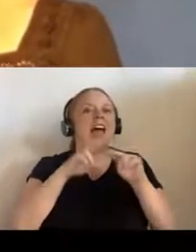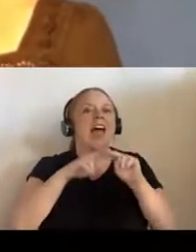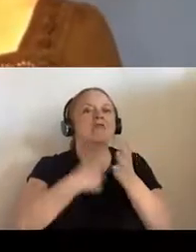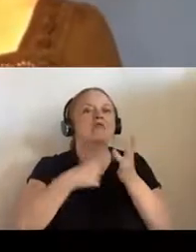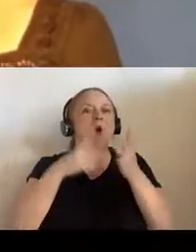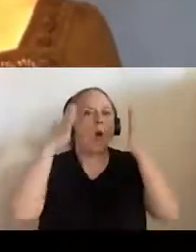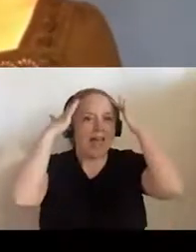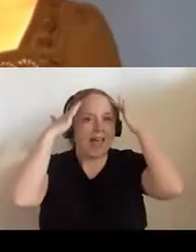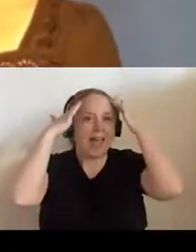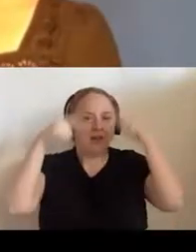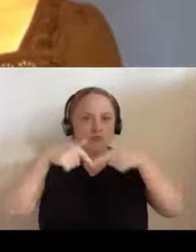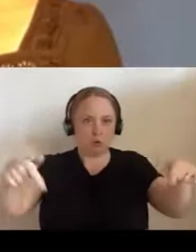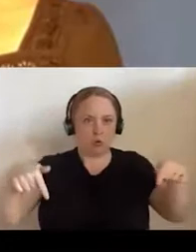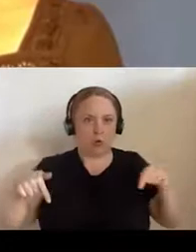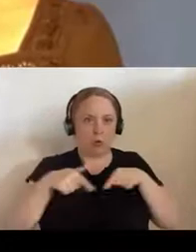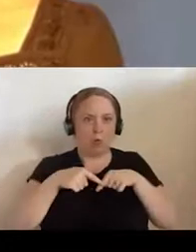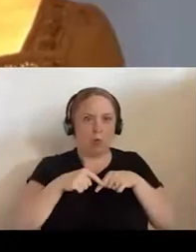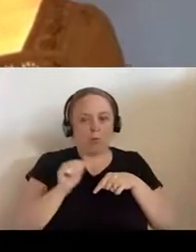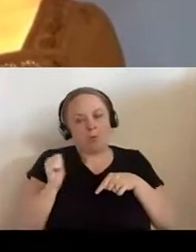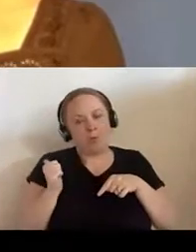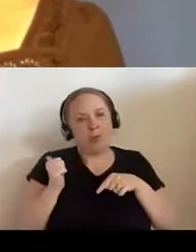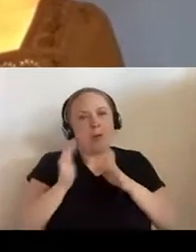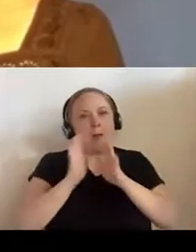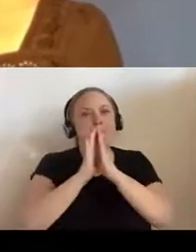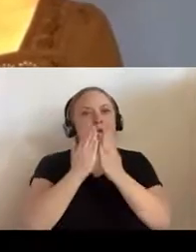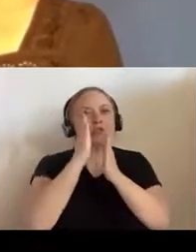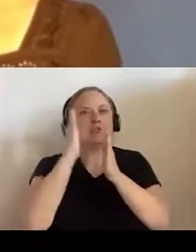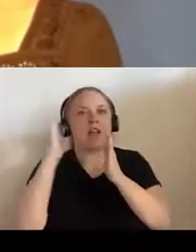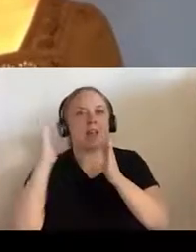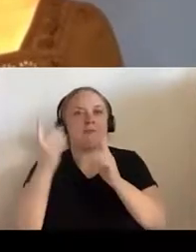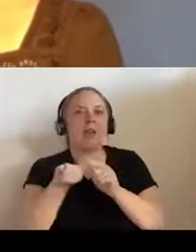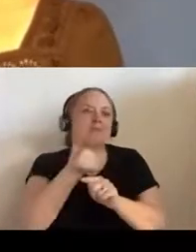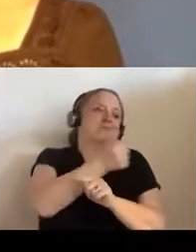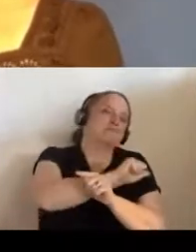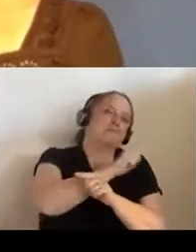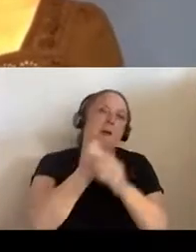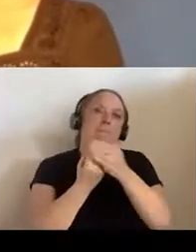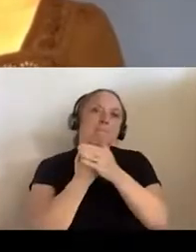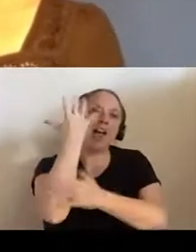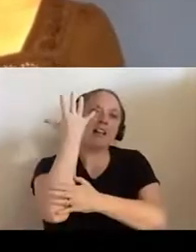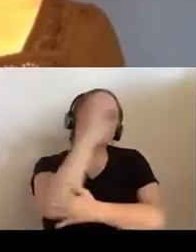a room with a bookshelf to one side of me and some plants in the background to the other side of me.